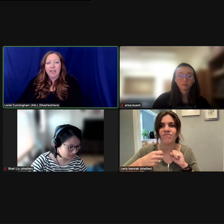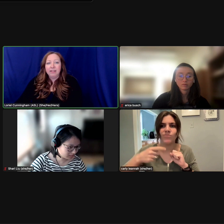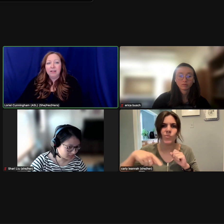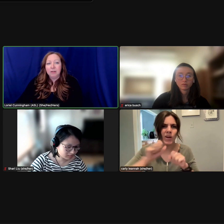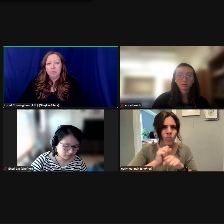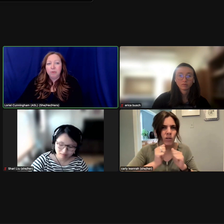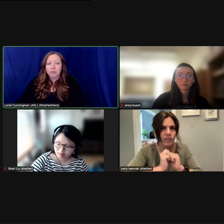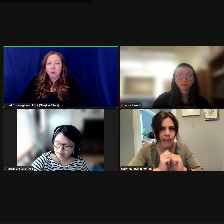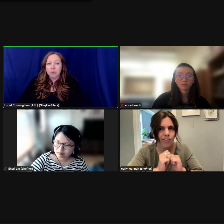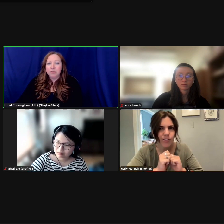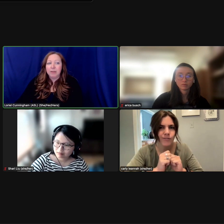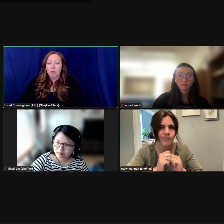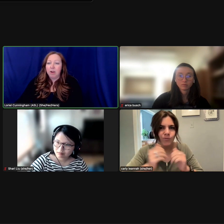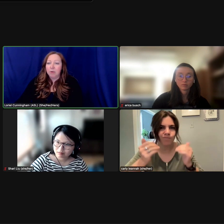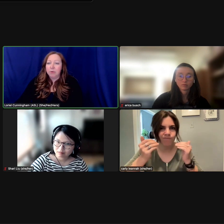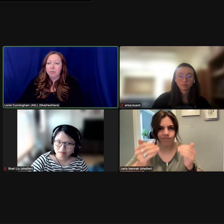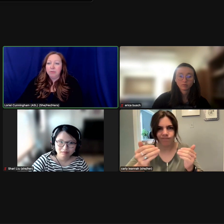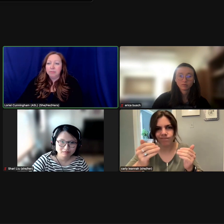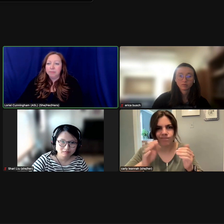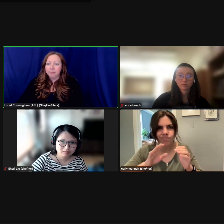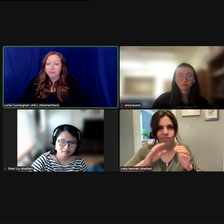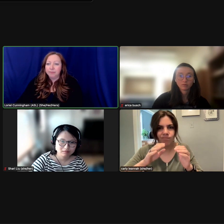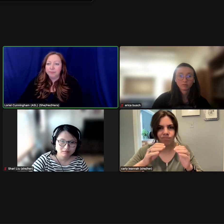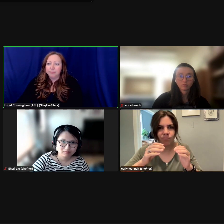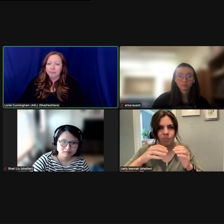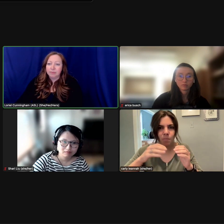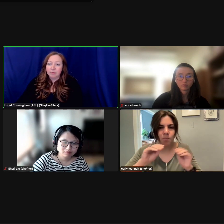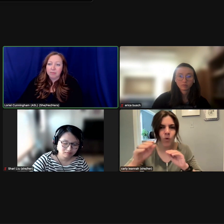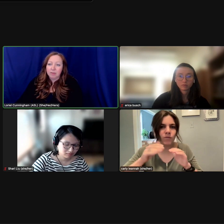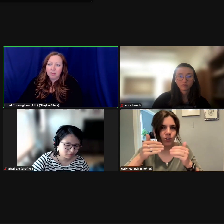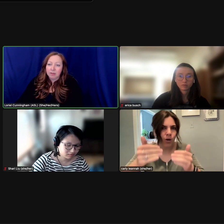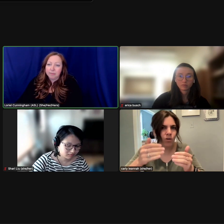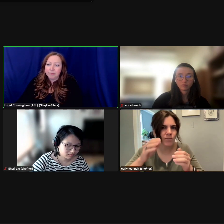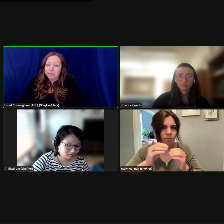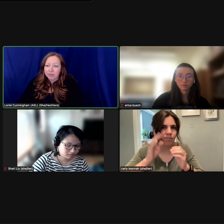we can then move towards a more equitable